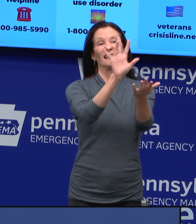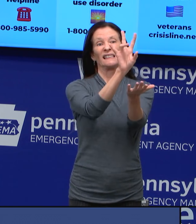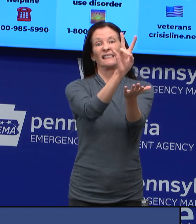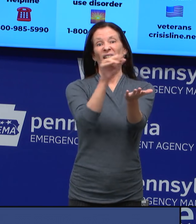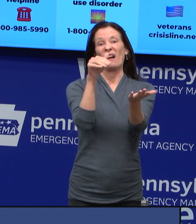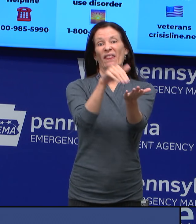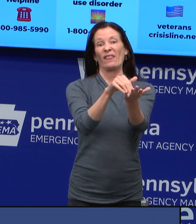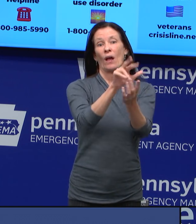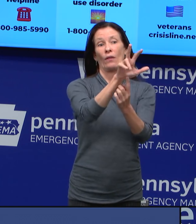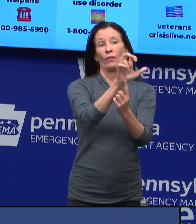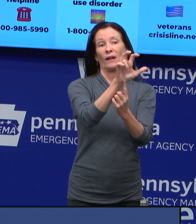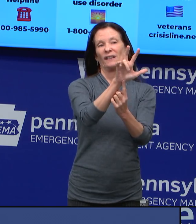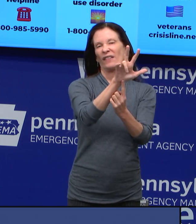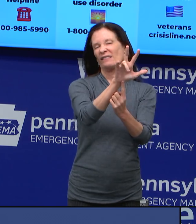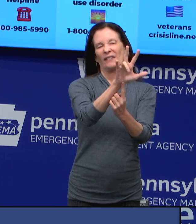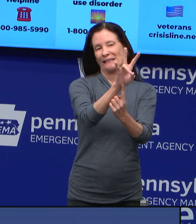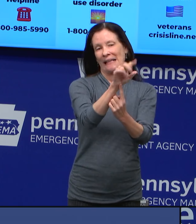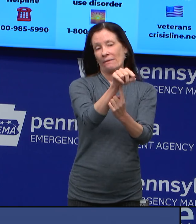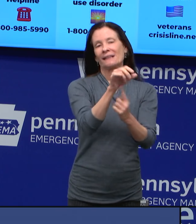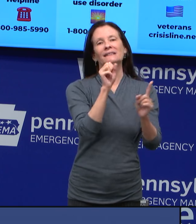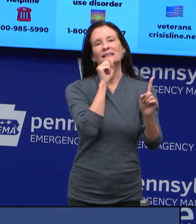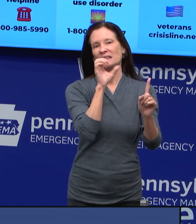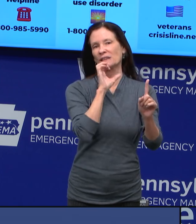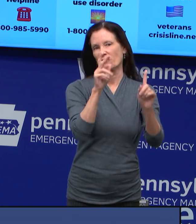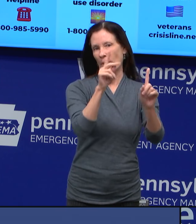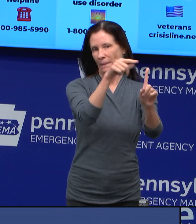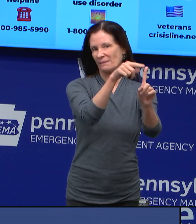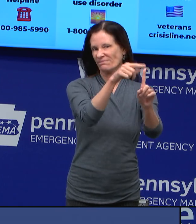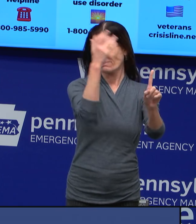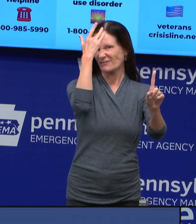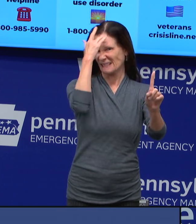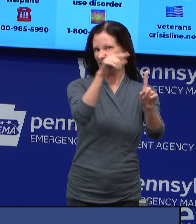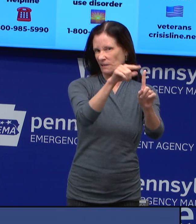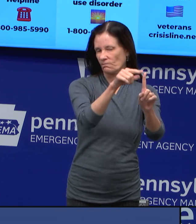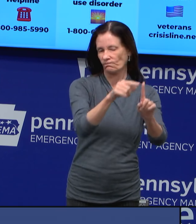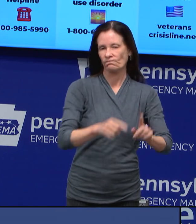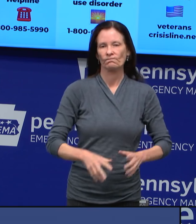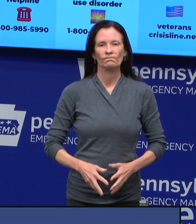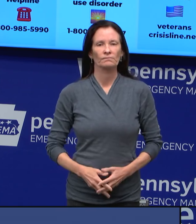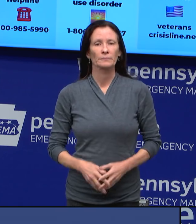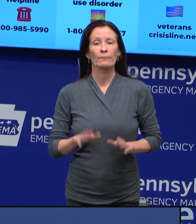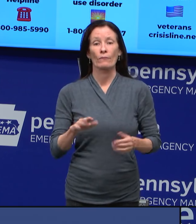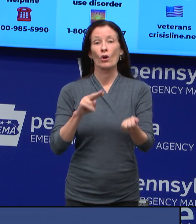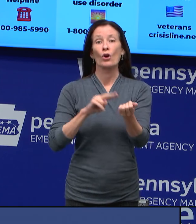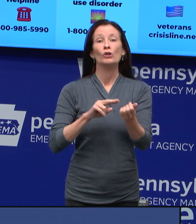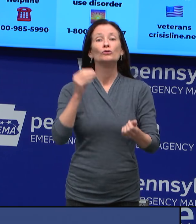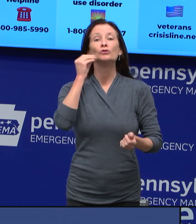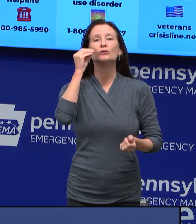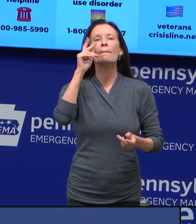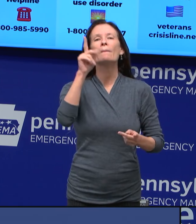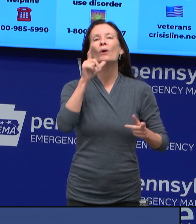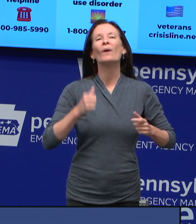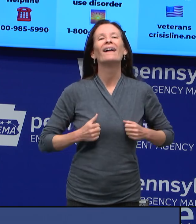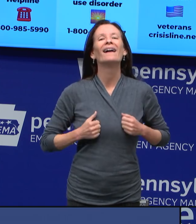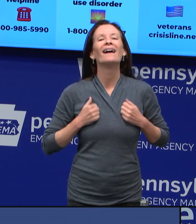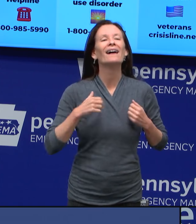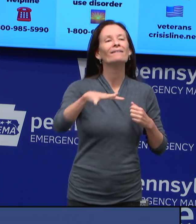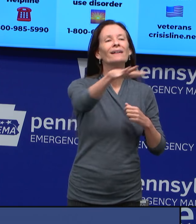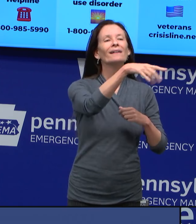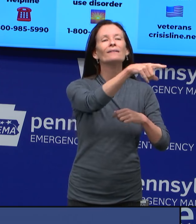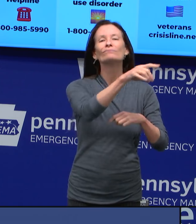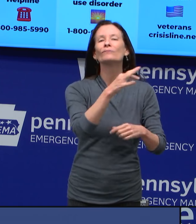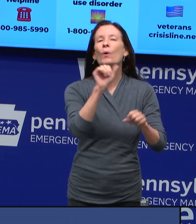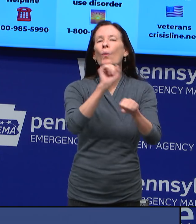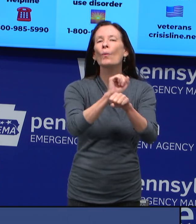care living facilities. That includes nursing homes, personal care homes, and all congregate